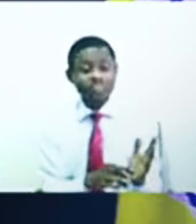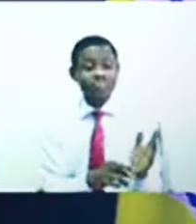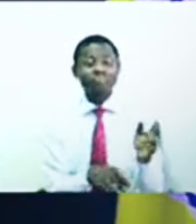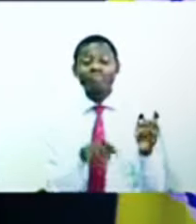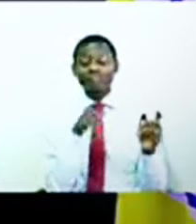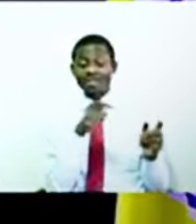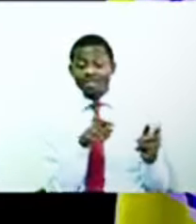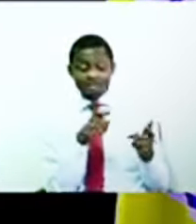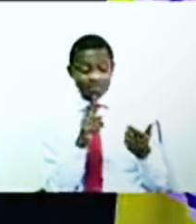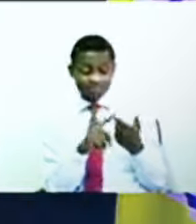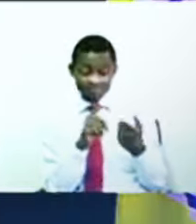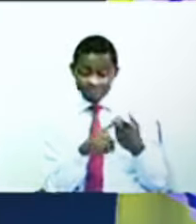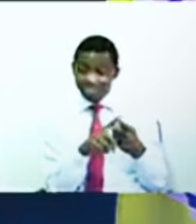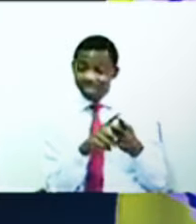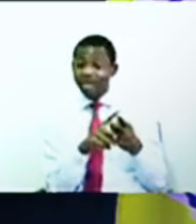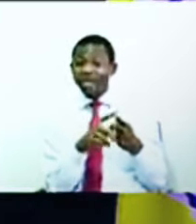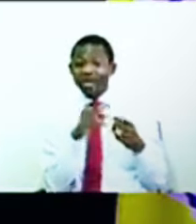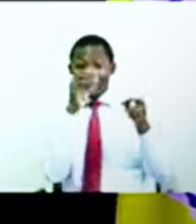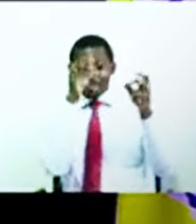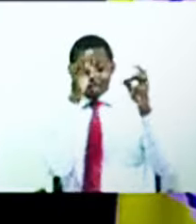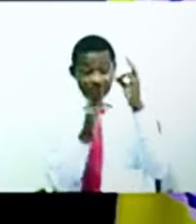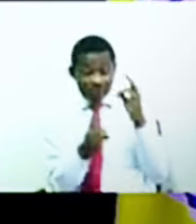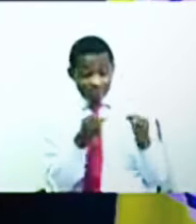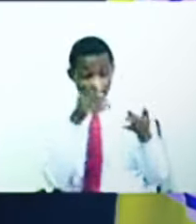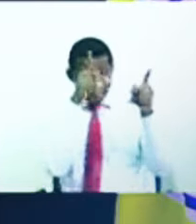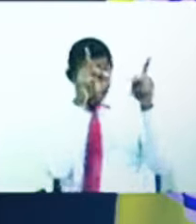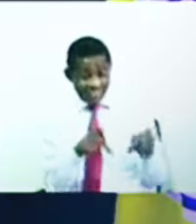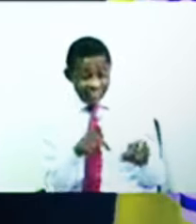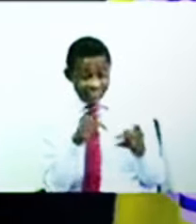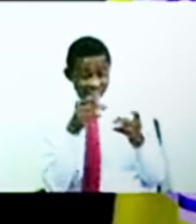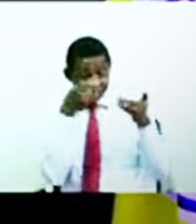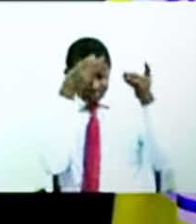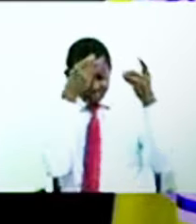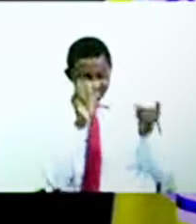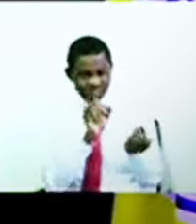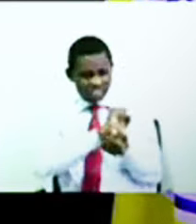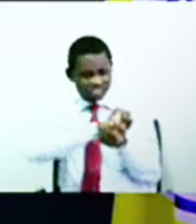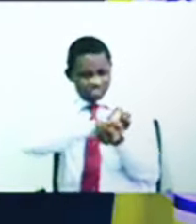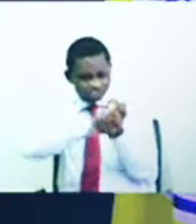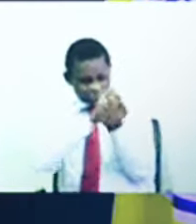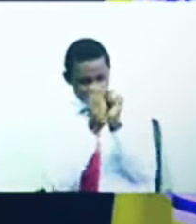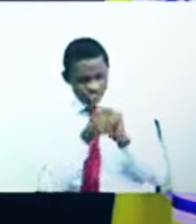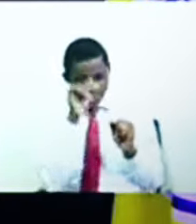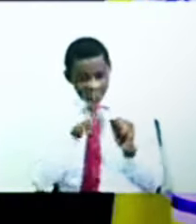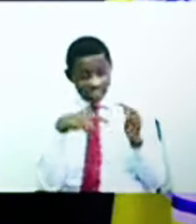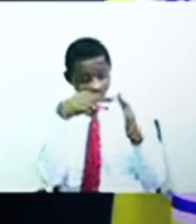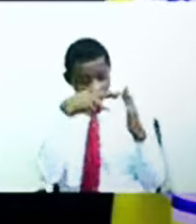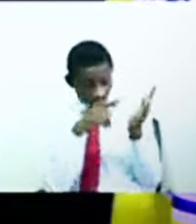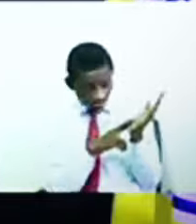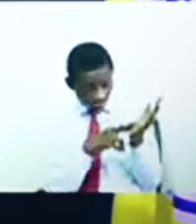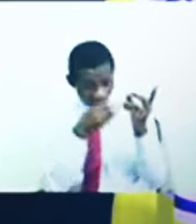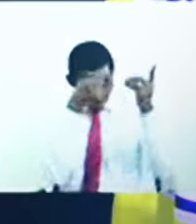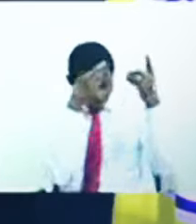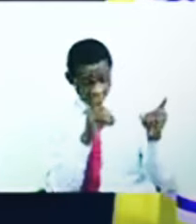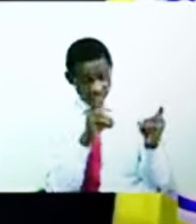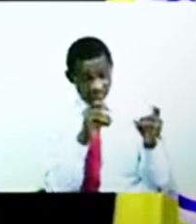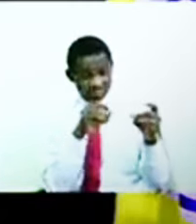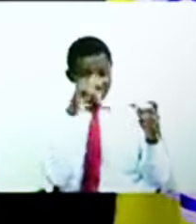person should be killed. That is why Paul says that.